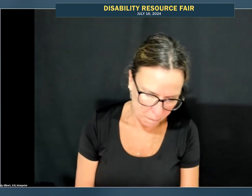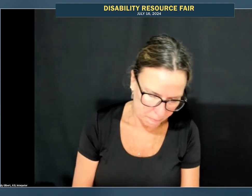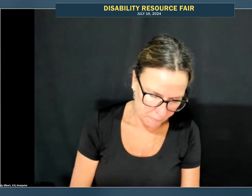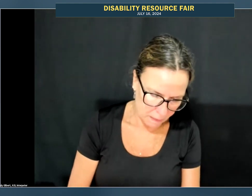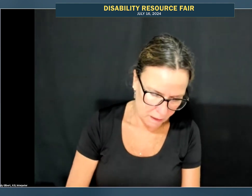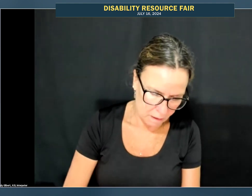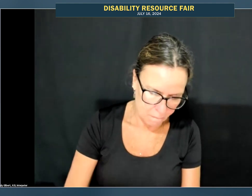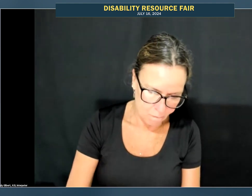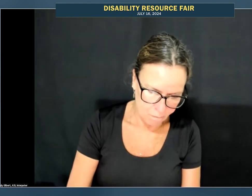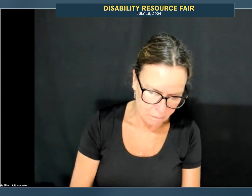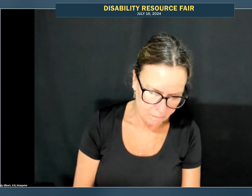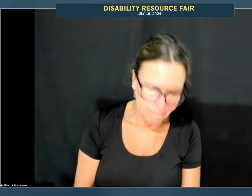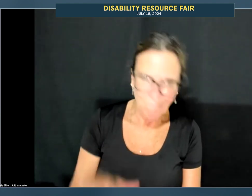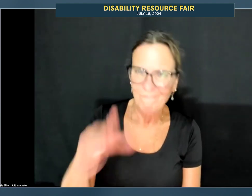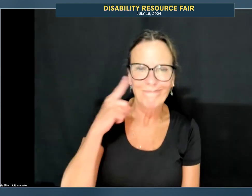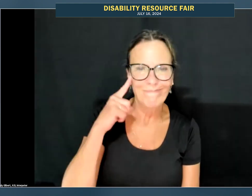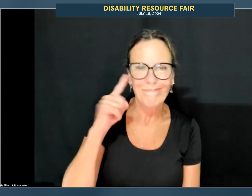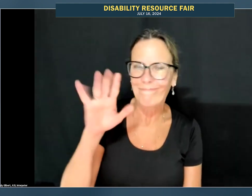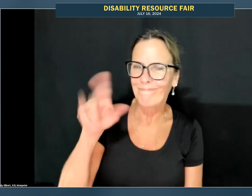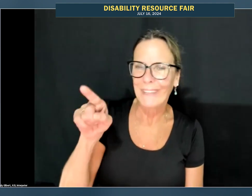I think you might have frozen up.